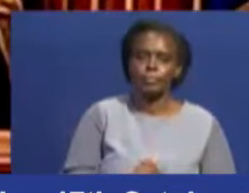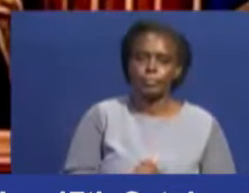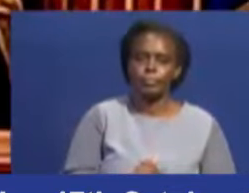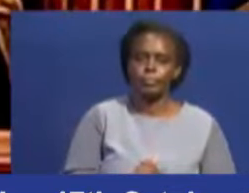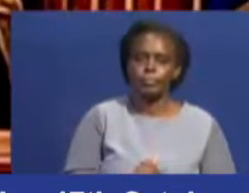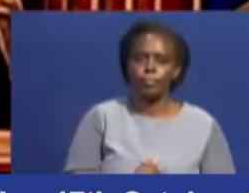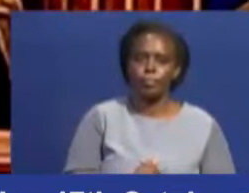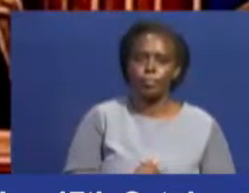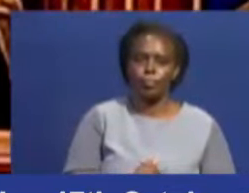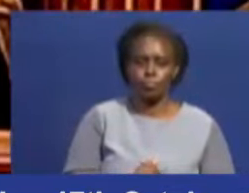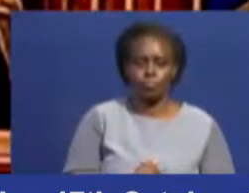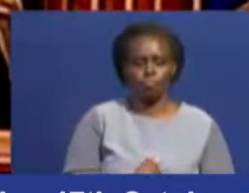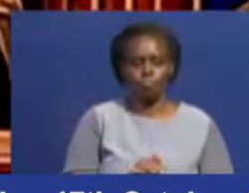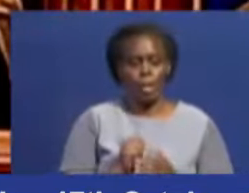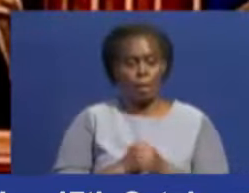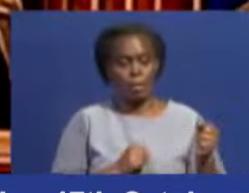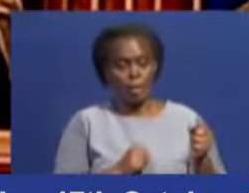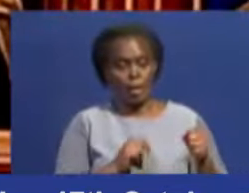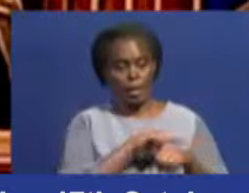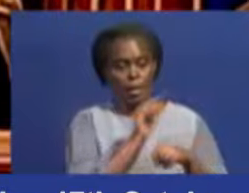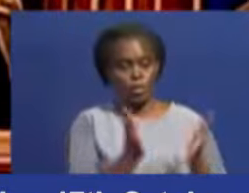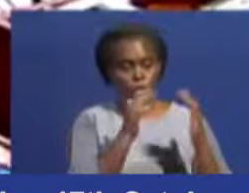Counsel for the National Assembly.